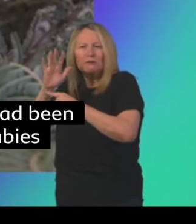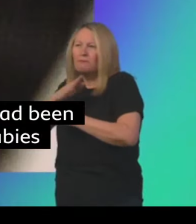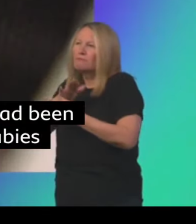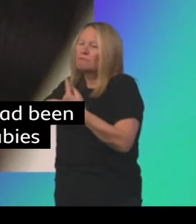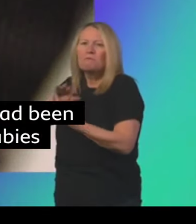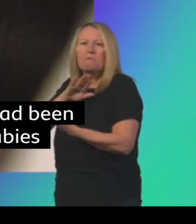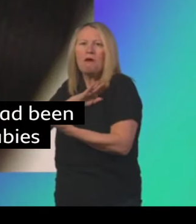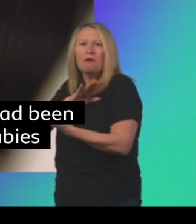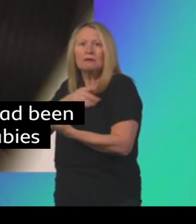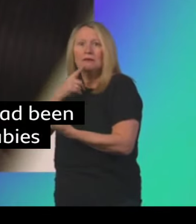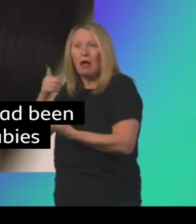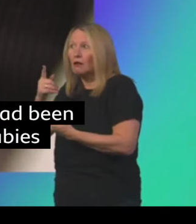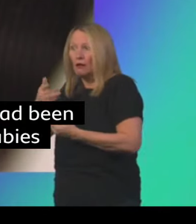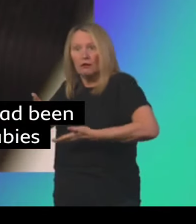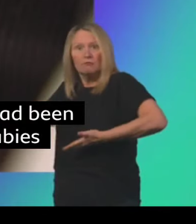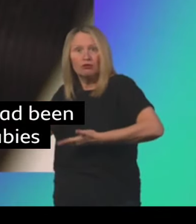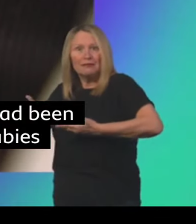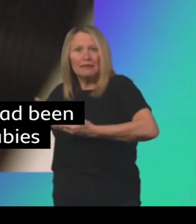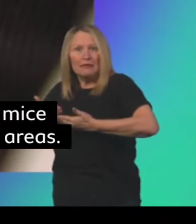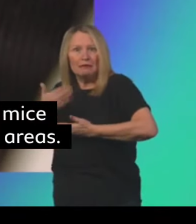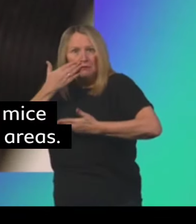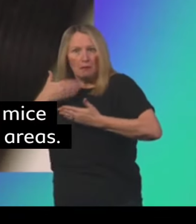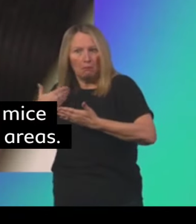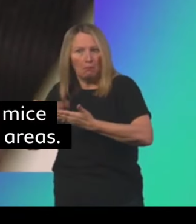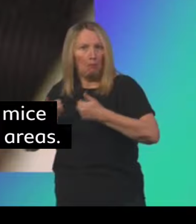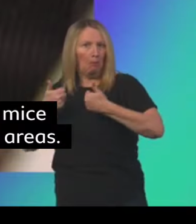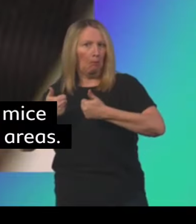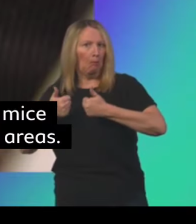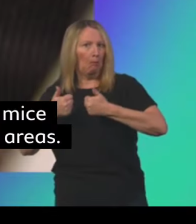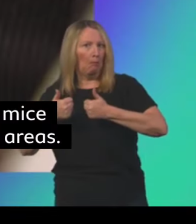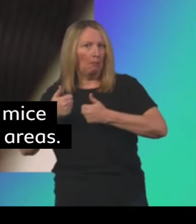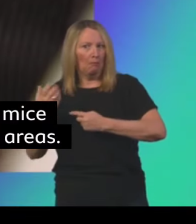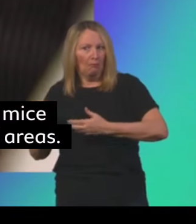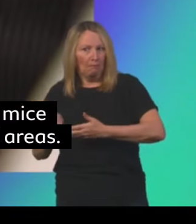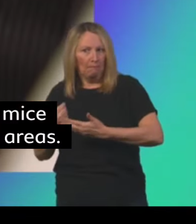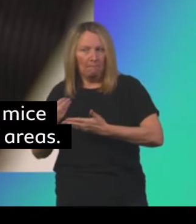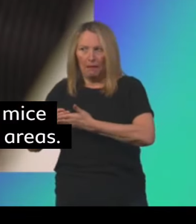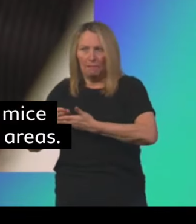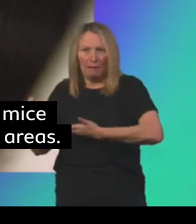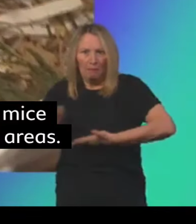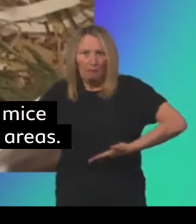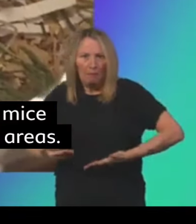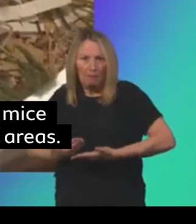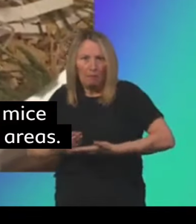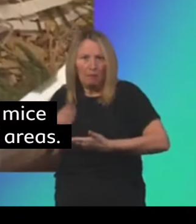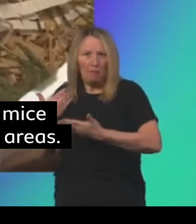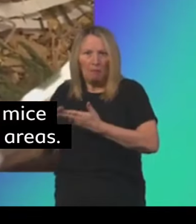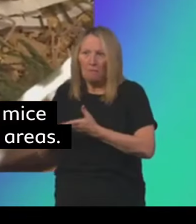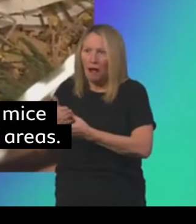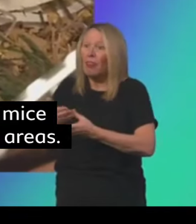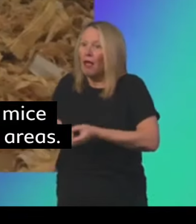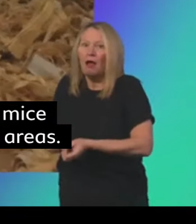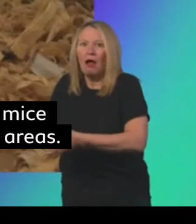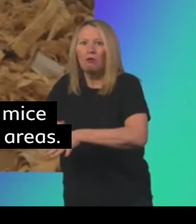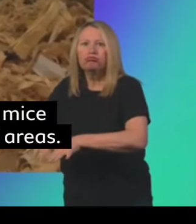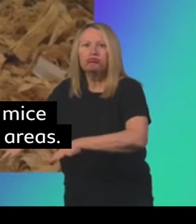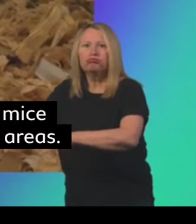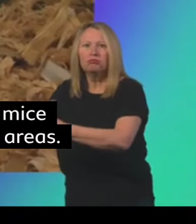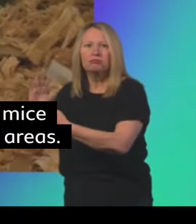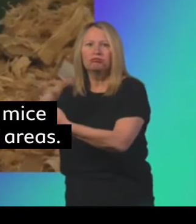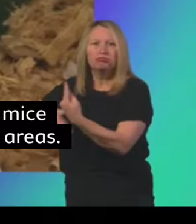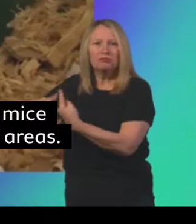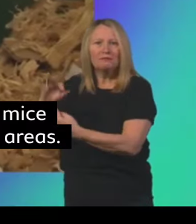said the results of the breeding programme had been good so far, with lots of babies successfully being born and mice being